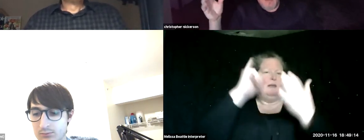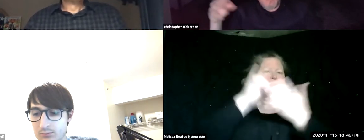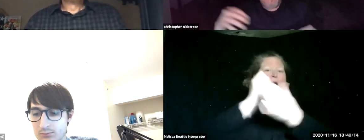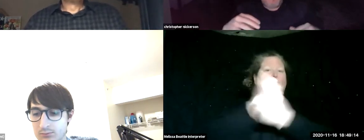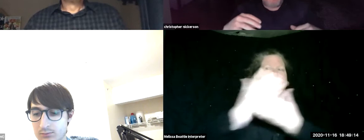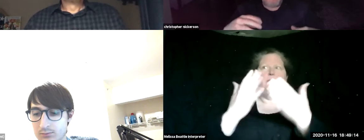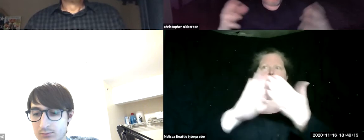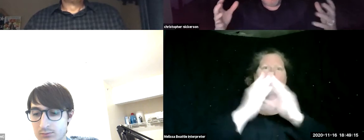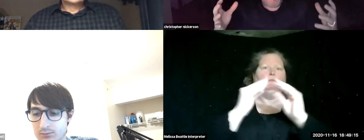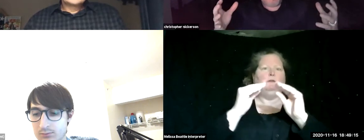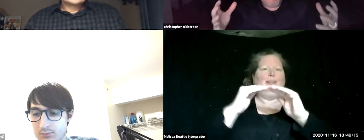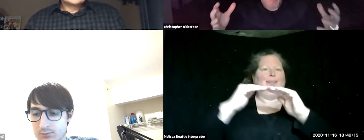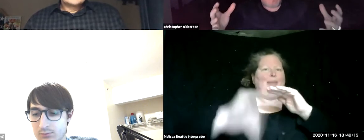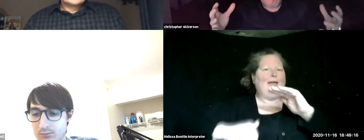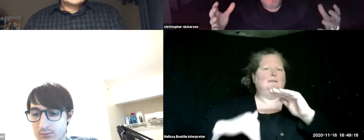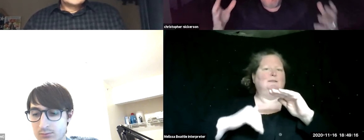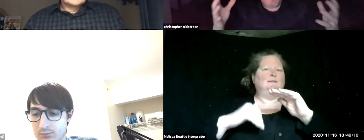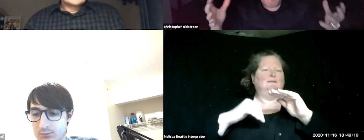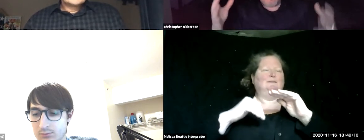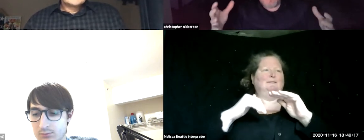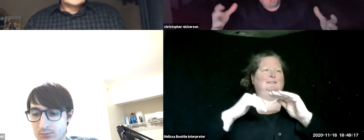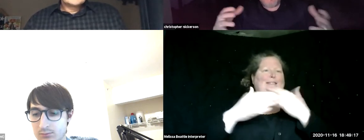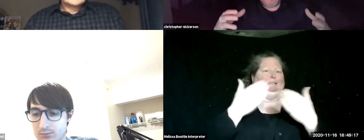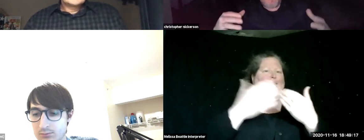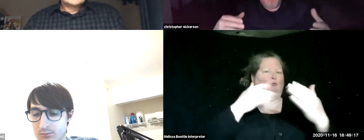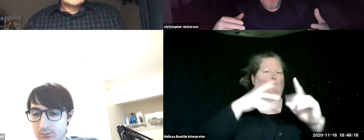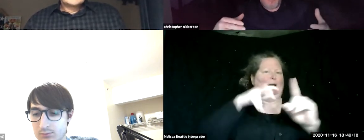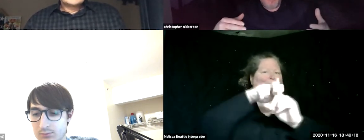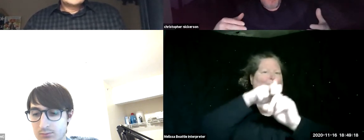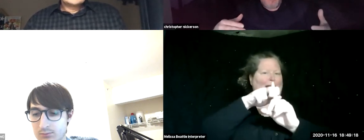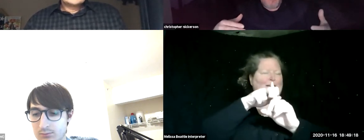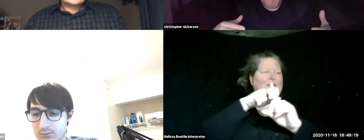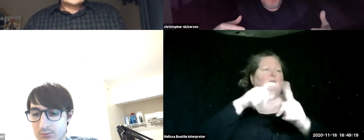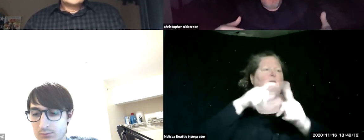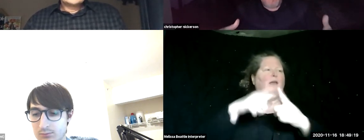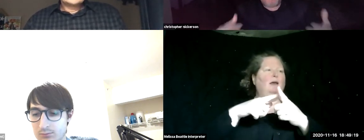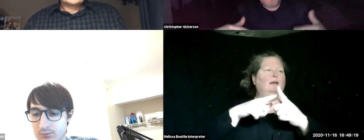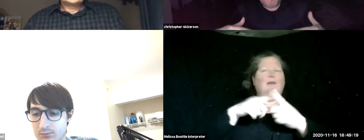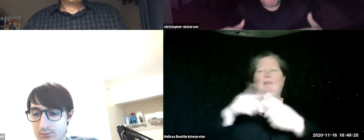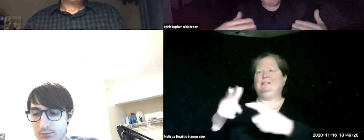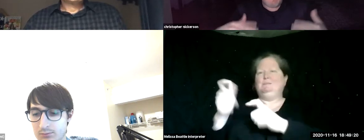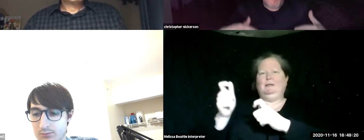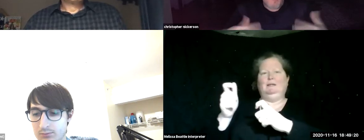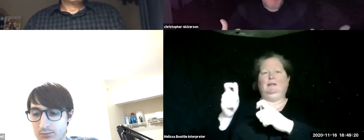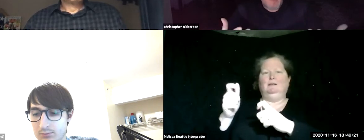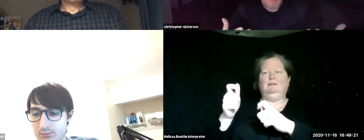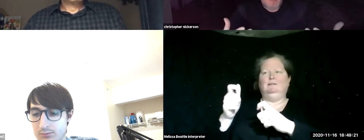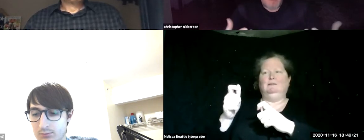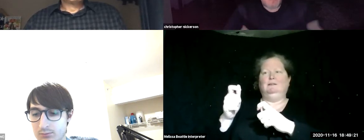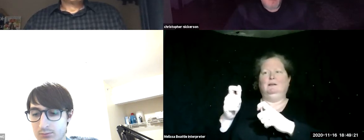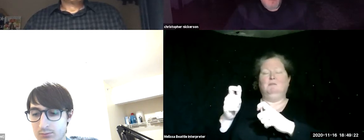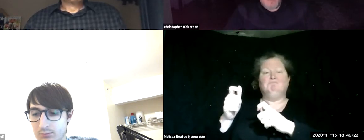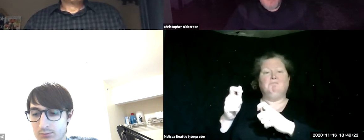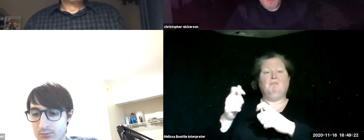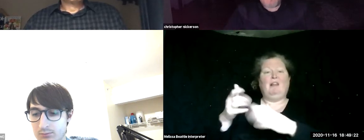attack, it makes us much faster, and that speed ends up becoming, you know, the ability for us to make more revenue as a